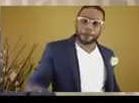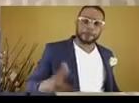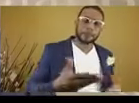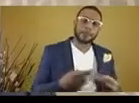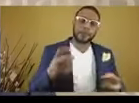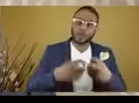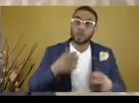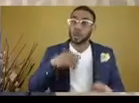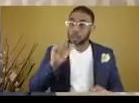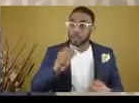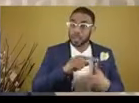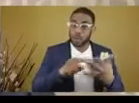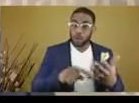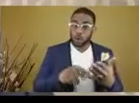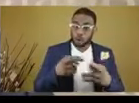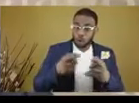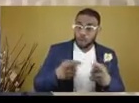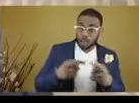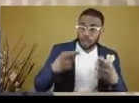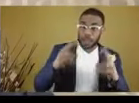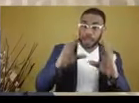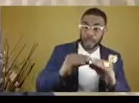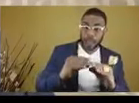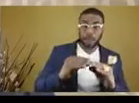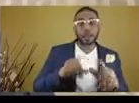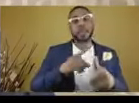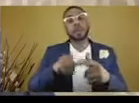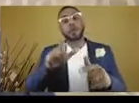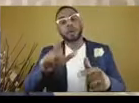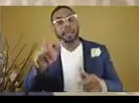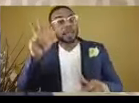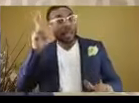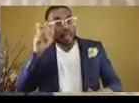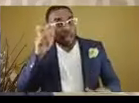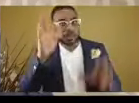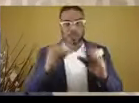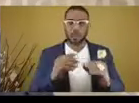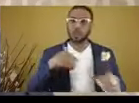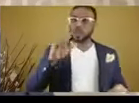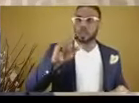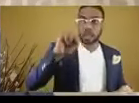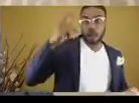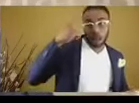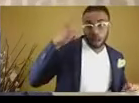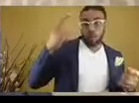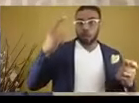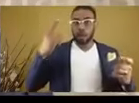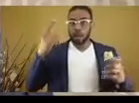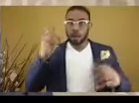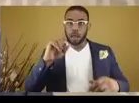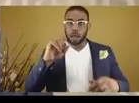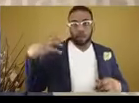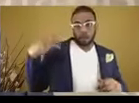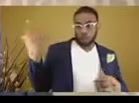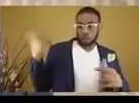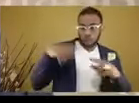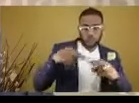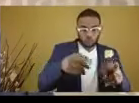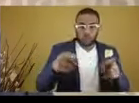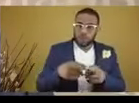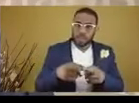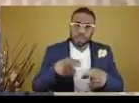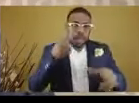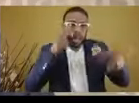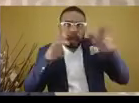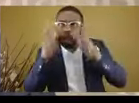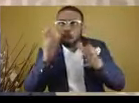need those regional conferences, but then we need the listening sessions. We need governmental officials to come to these regions and listen to